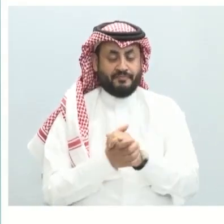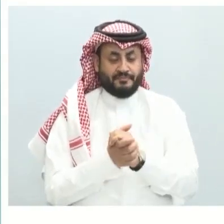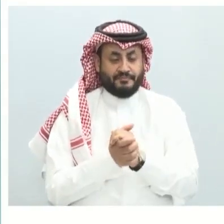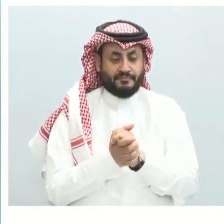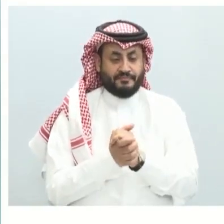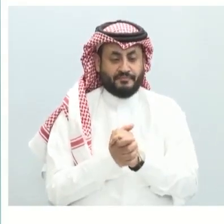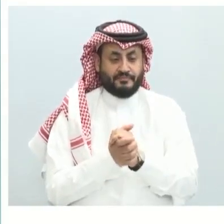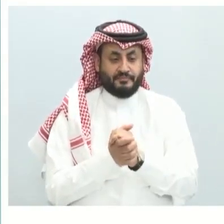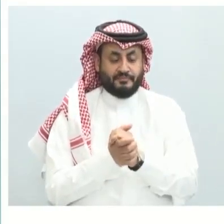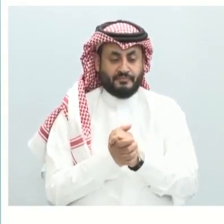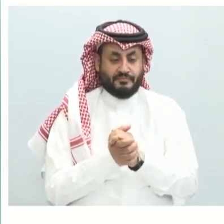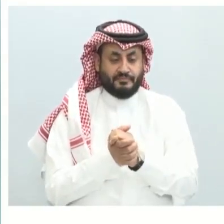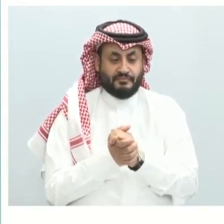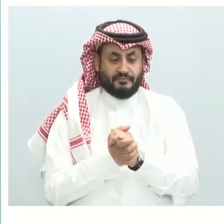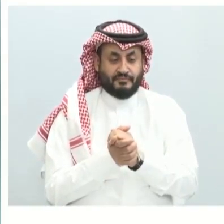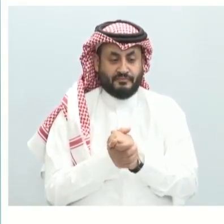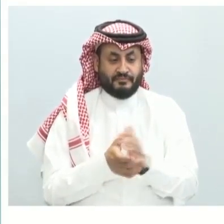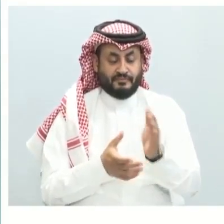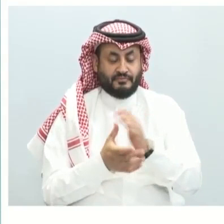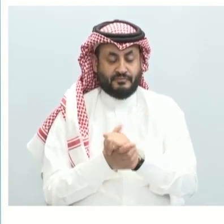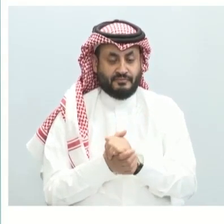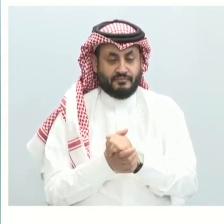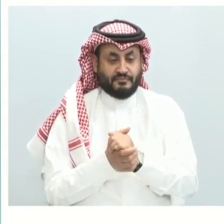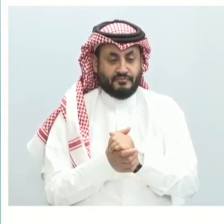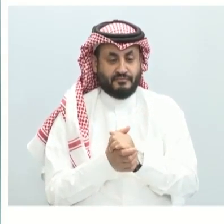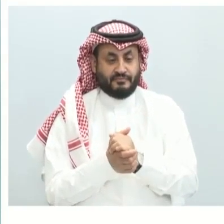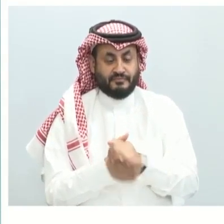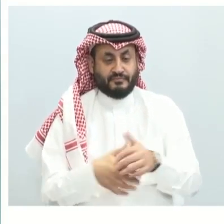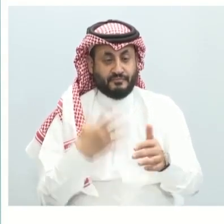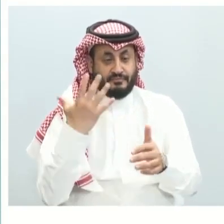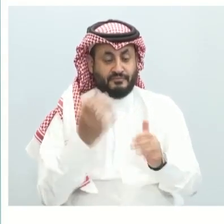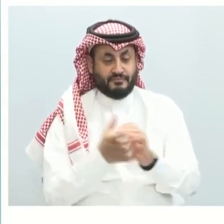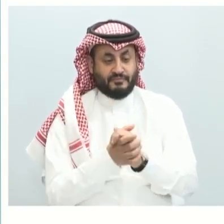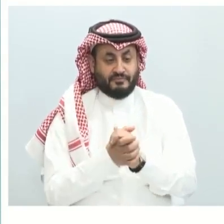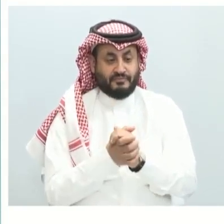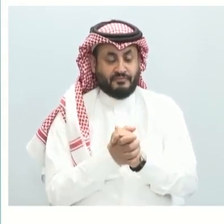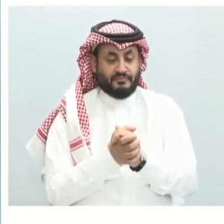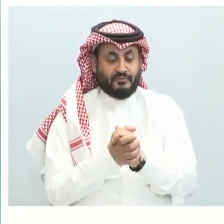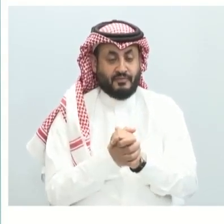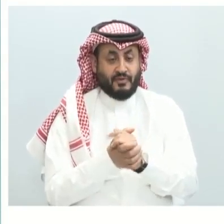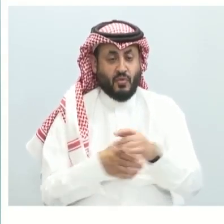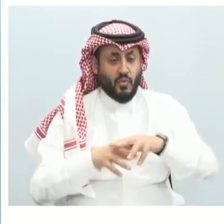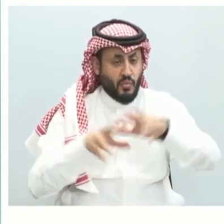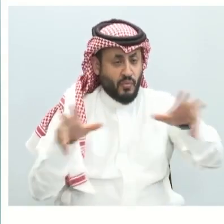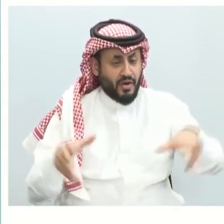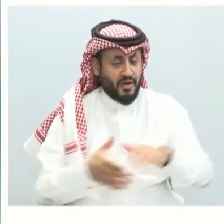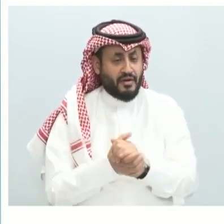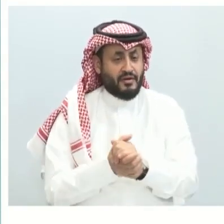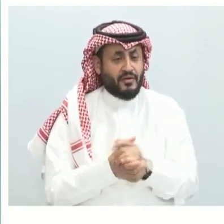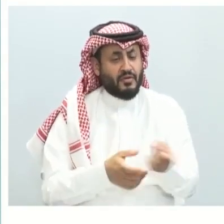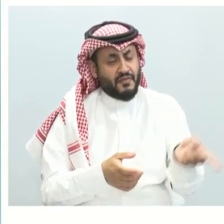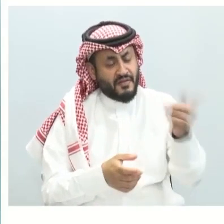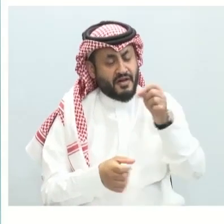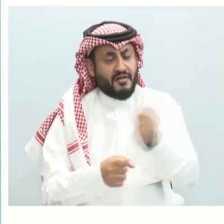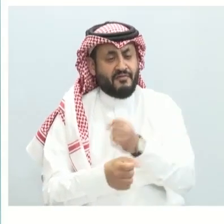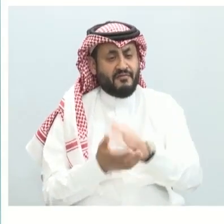to shop in Dubai. Number five, we are going to go rock climbing